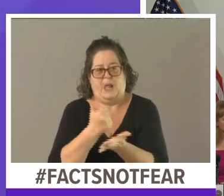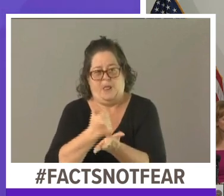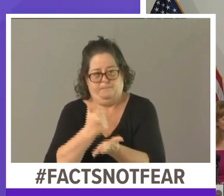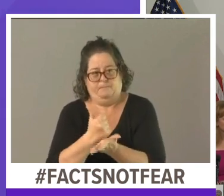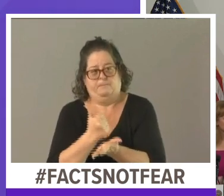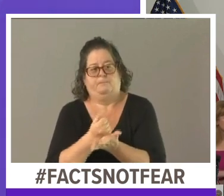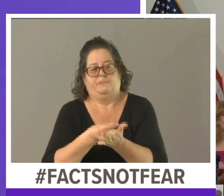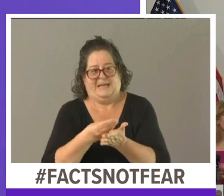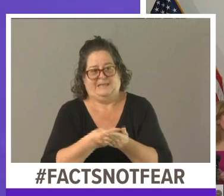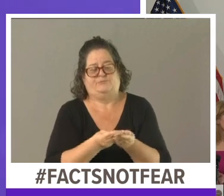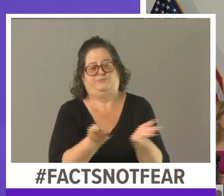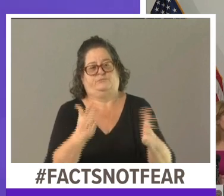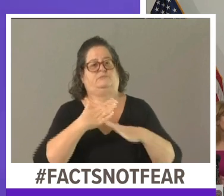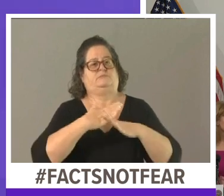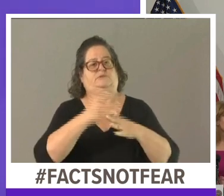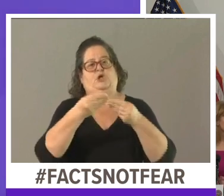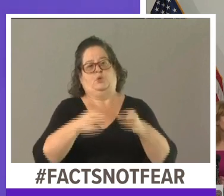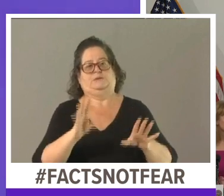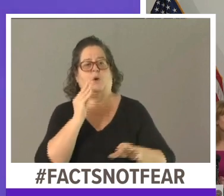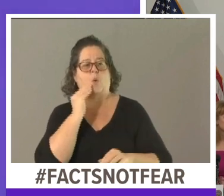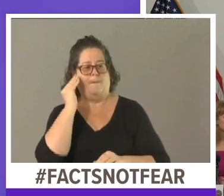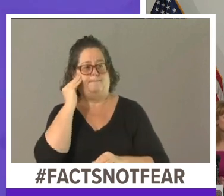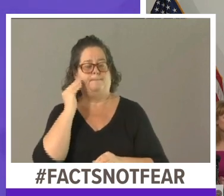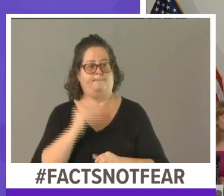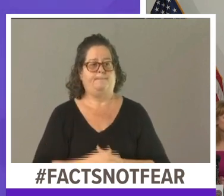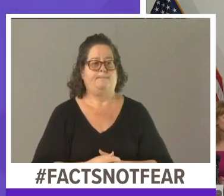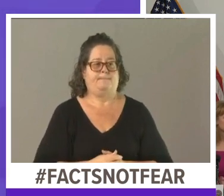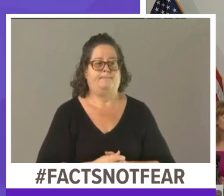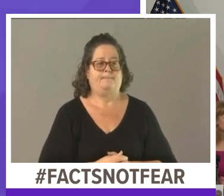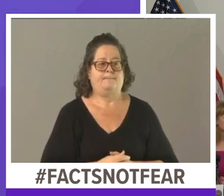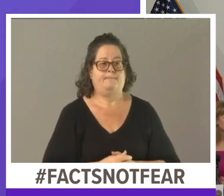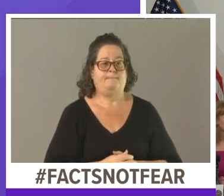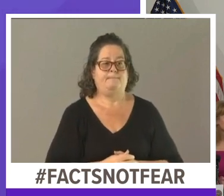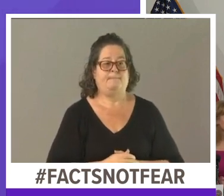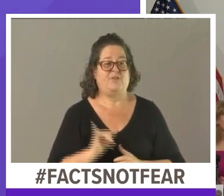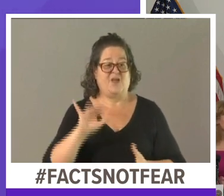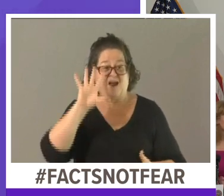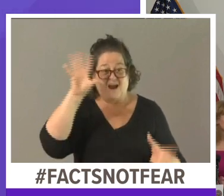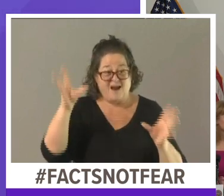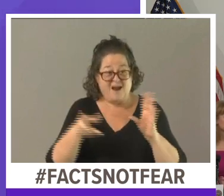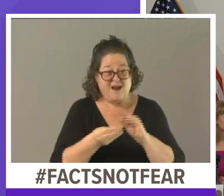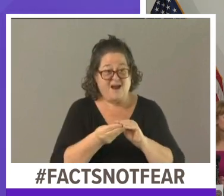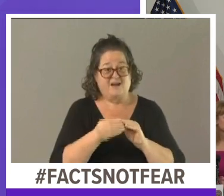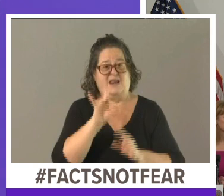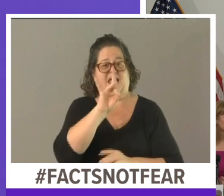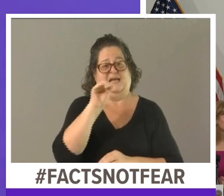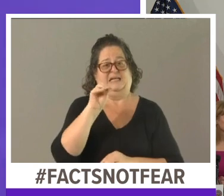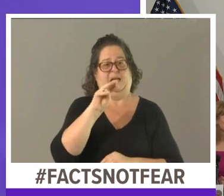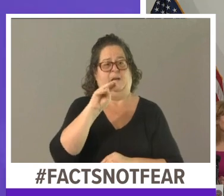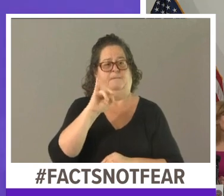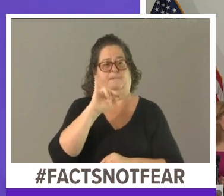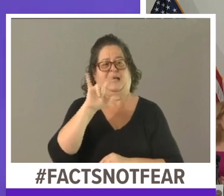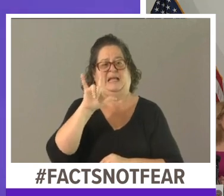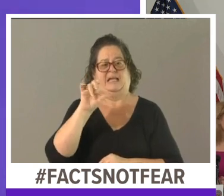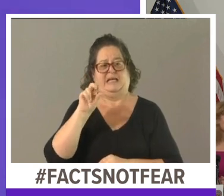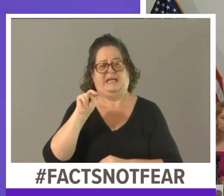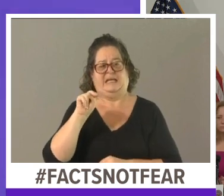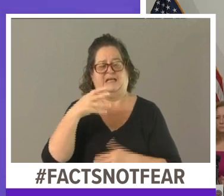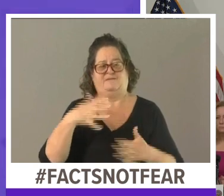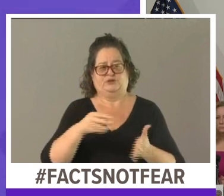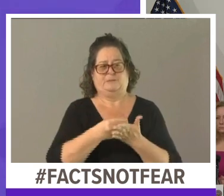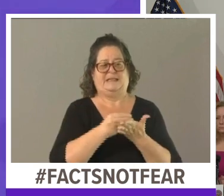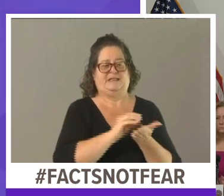local governments have directed more than $80 million on programs to assist renters and prevent